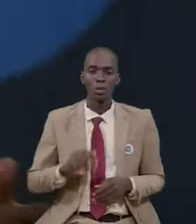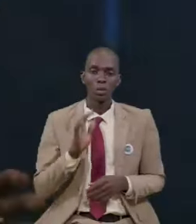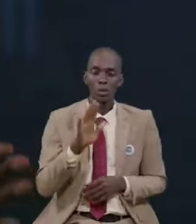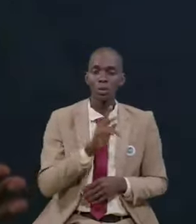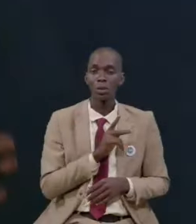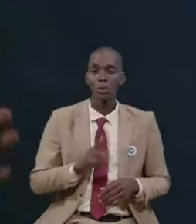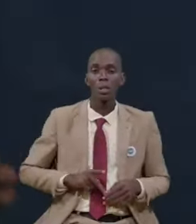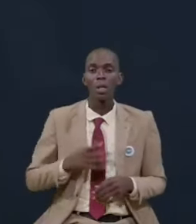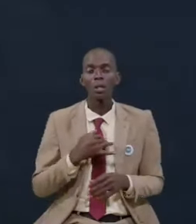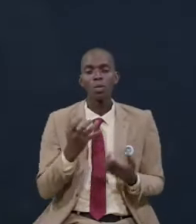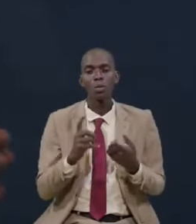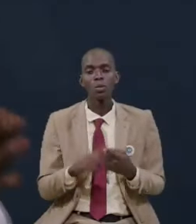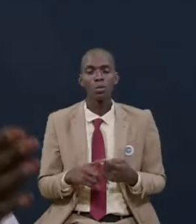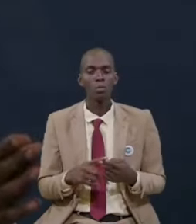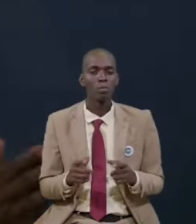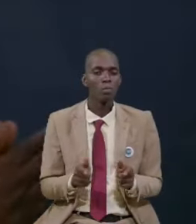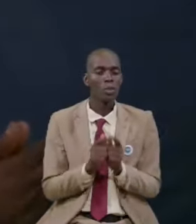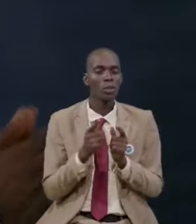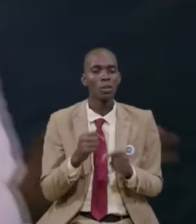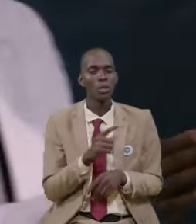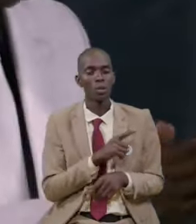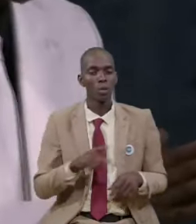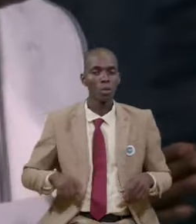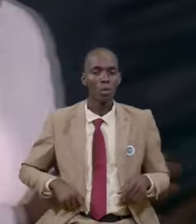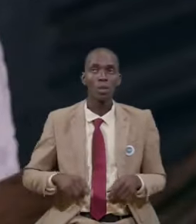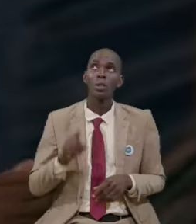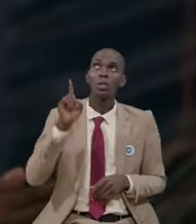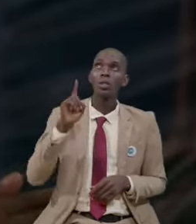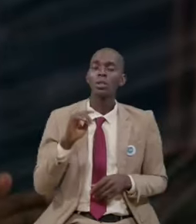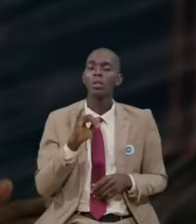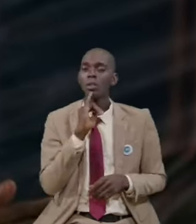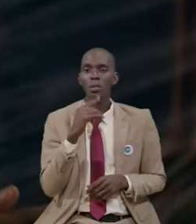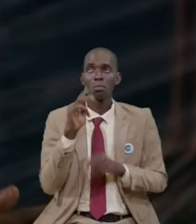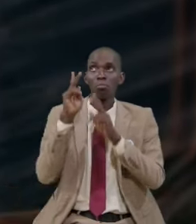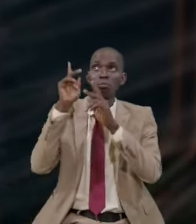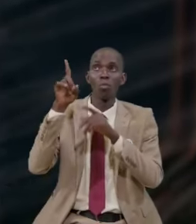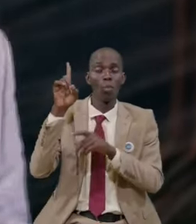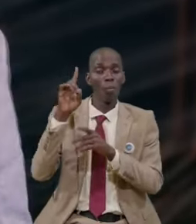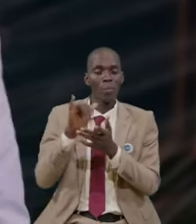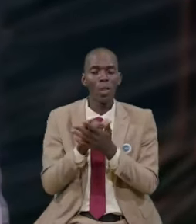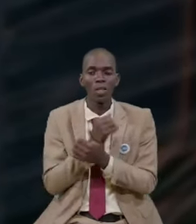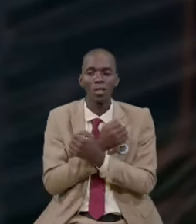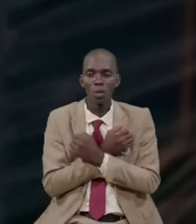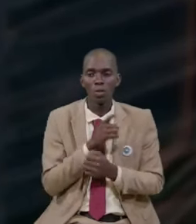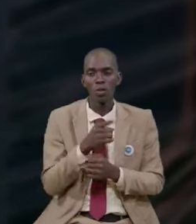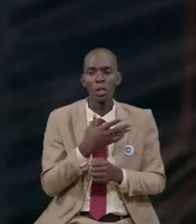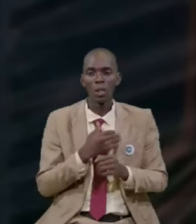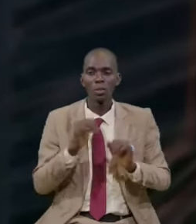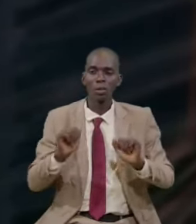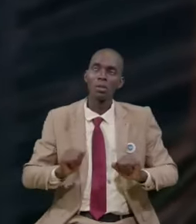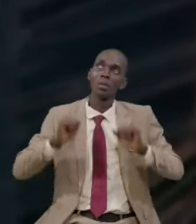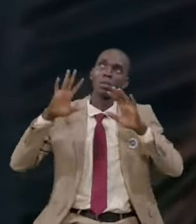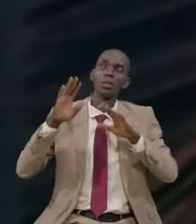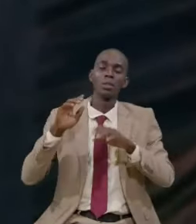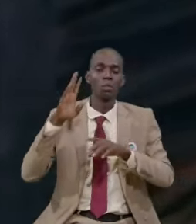the one. He loved you so much, he gave his life for you. He loved you so much, he shed his blood